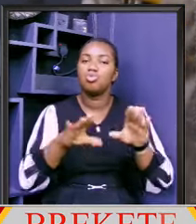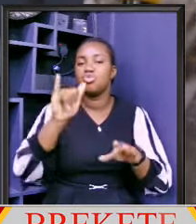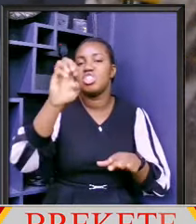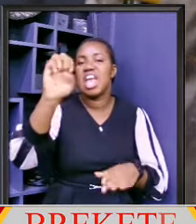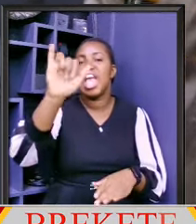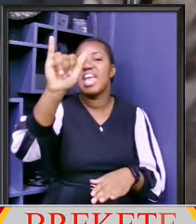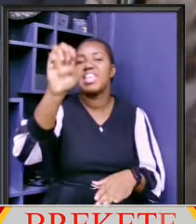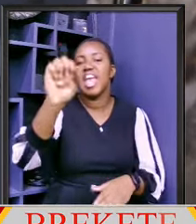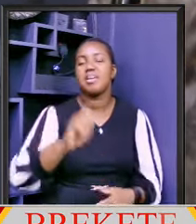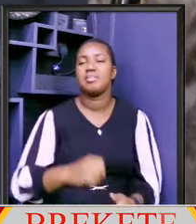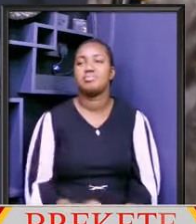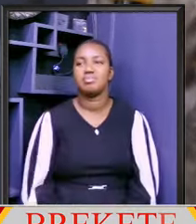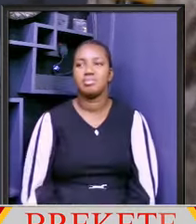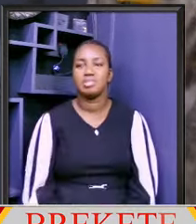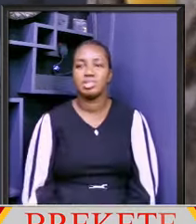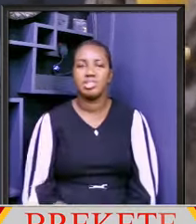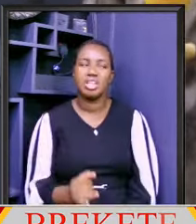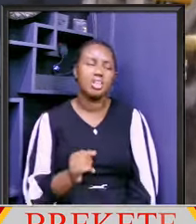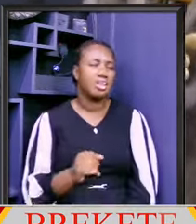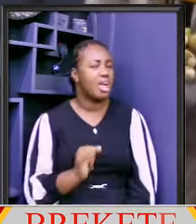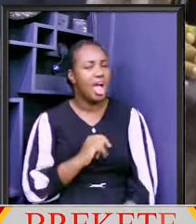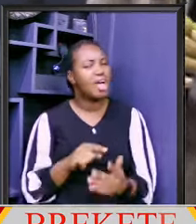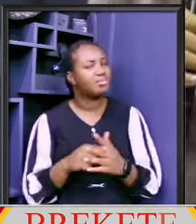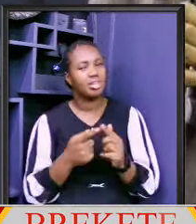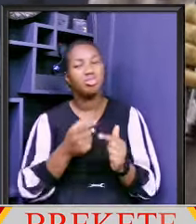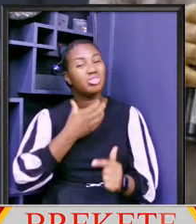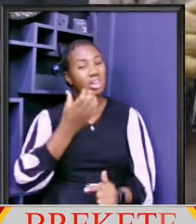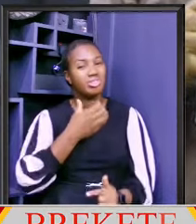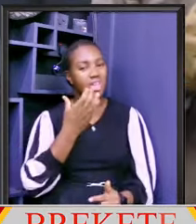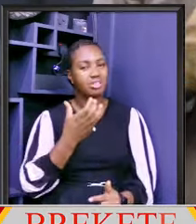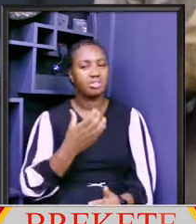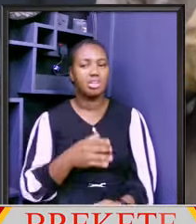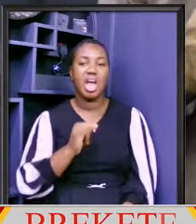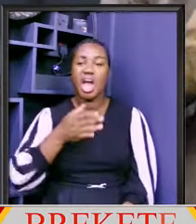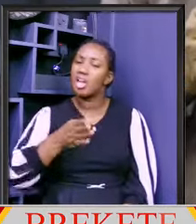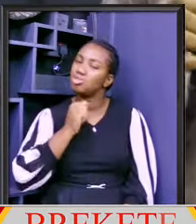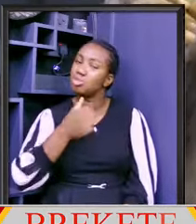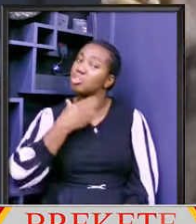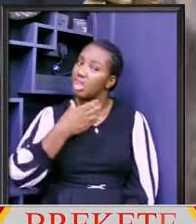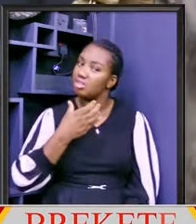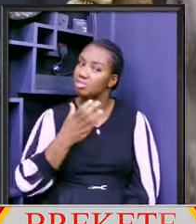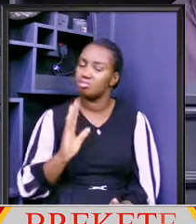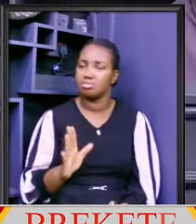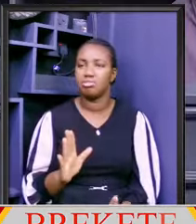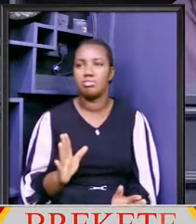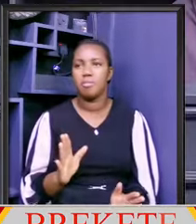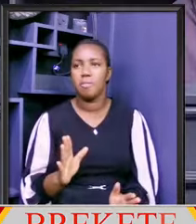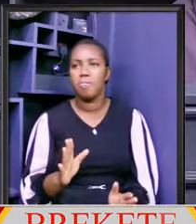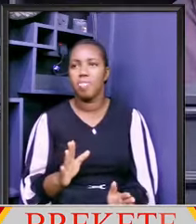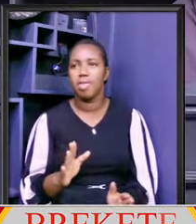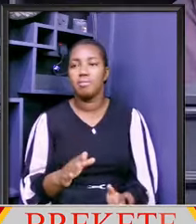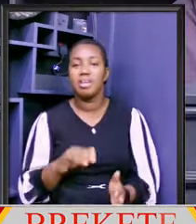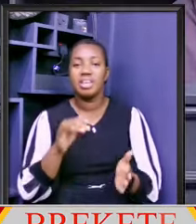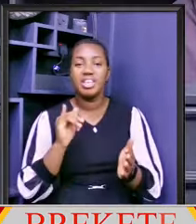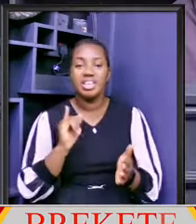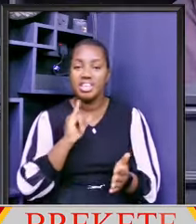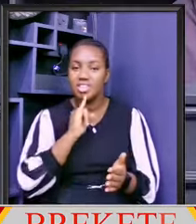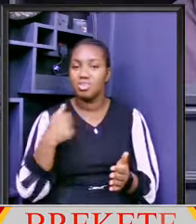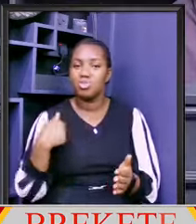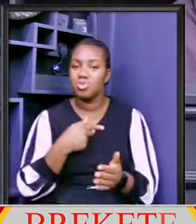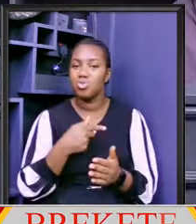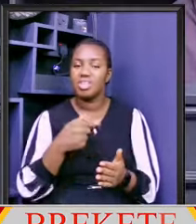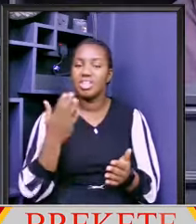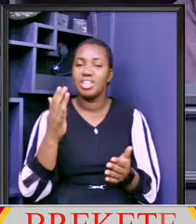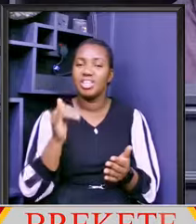yeah. I don't they shout, ba? Yes, sir. I should not shout, ba? Yeah. Now we, they take, they do, yeah. Enough with